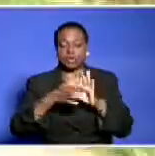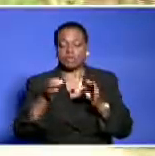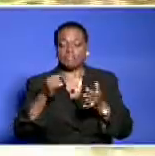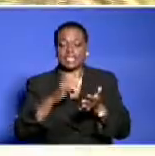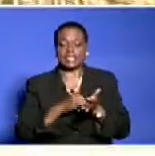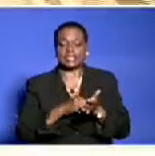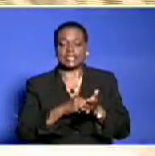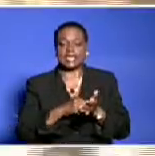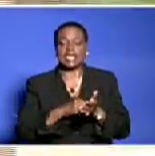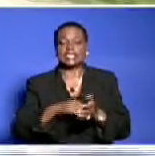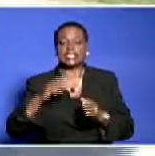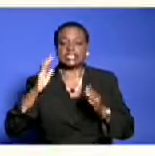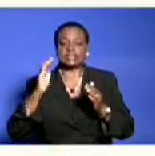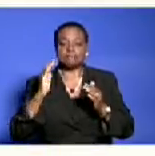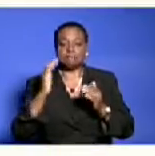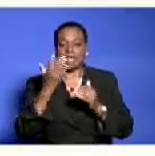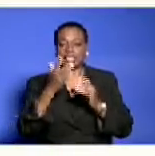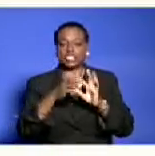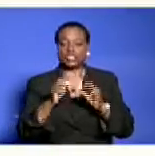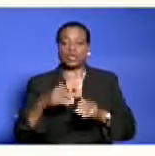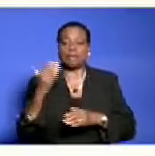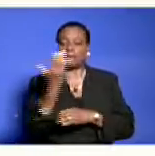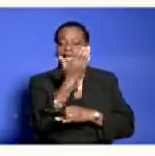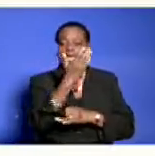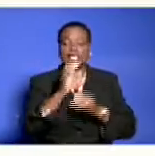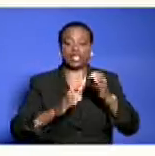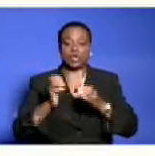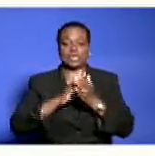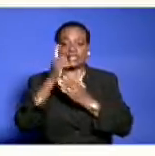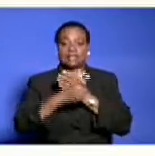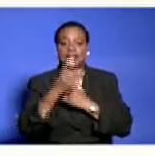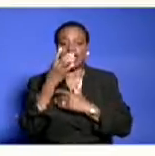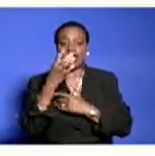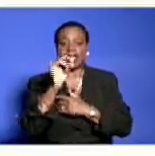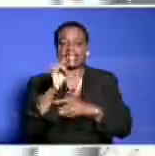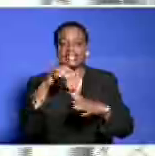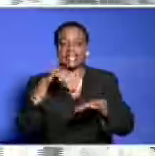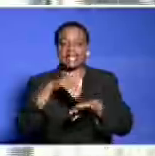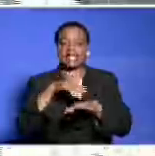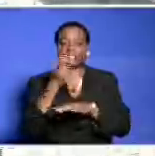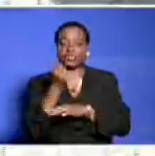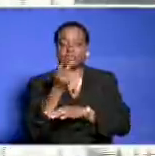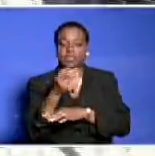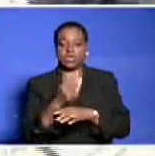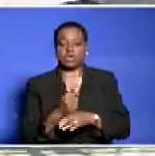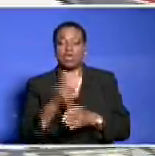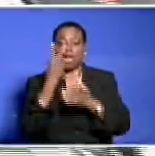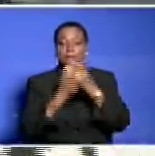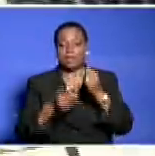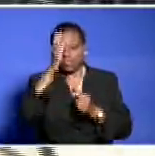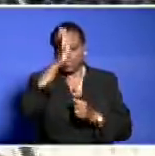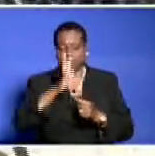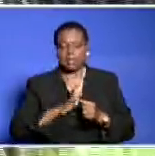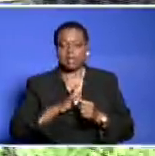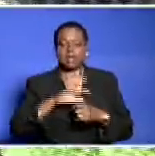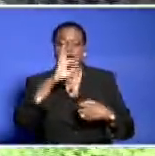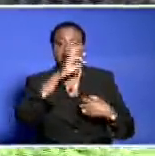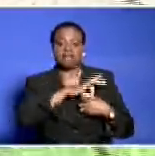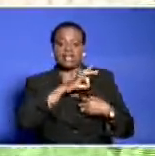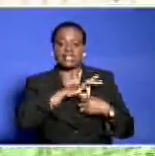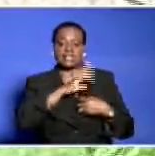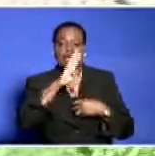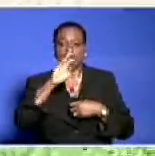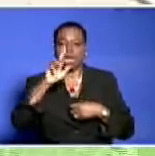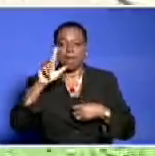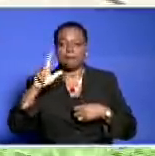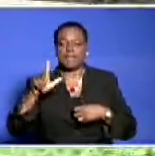is expected to appear in court December 18th at noon. Both accused men will be served with voluntary bill of indictment papers